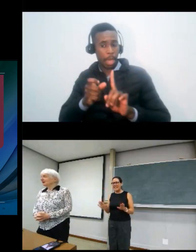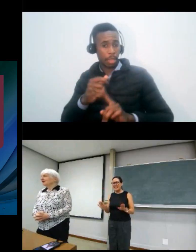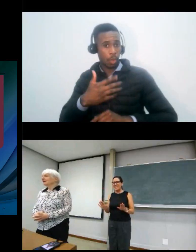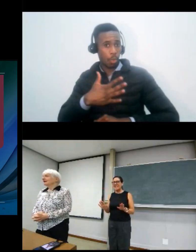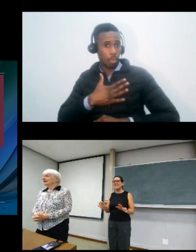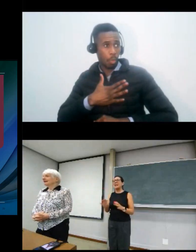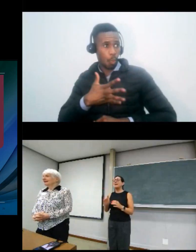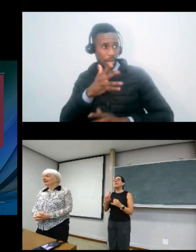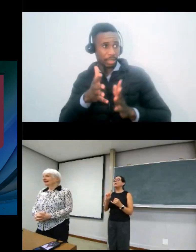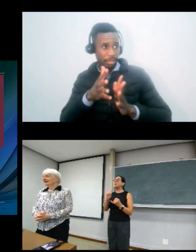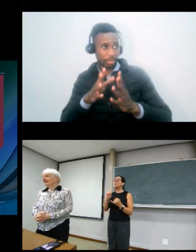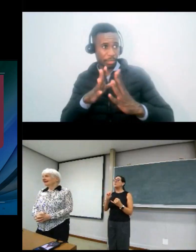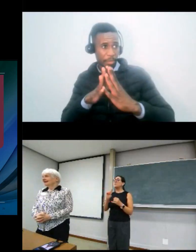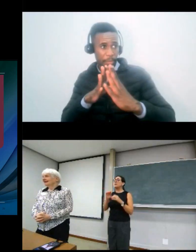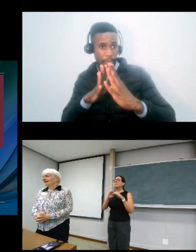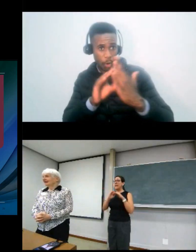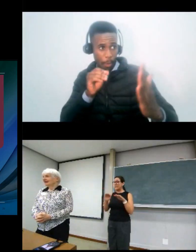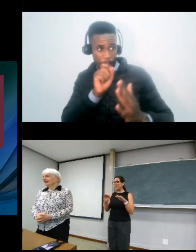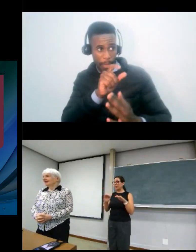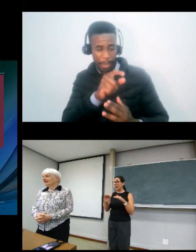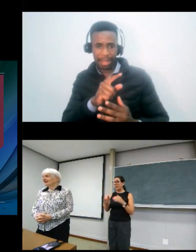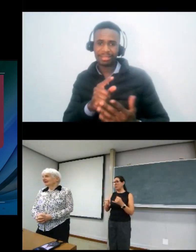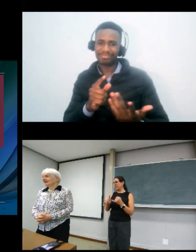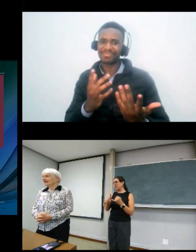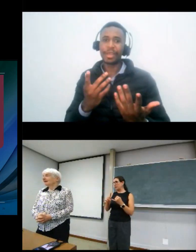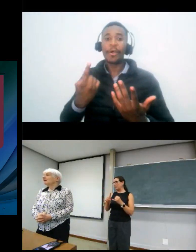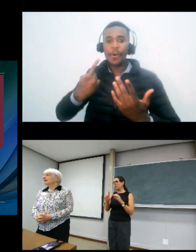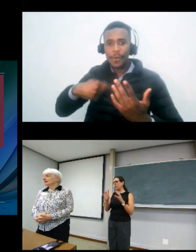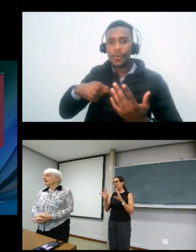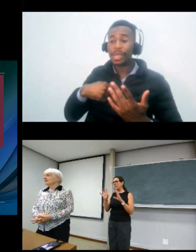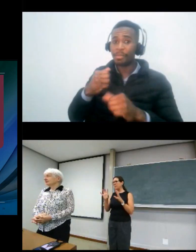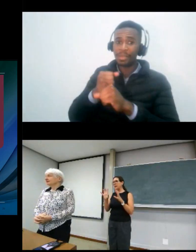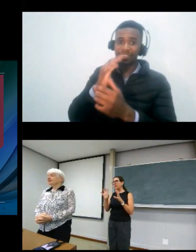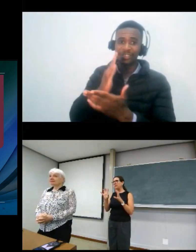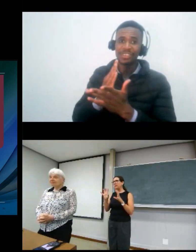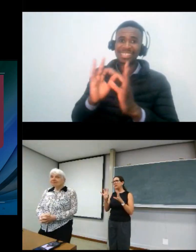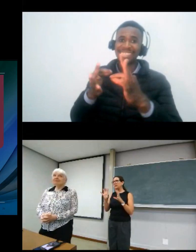simple sentences. They used basic vocabulary. So